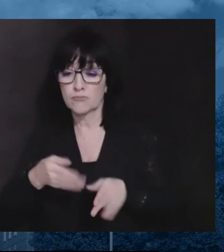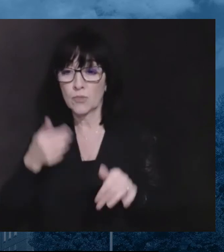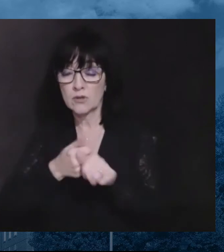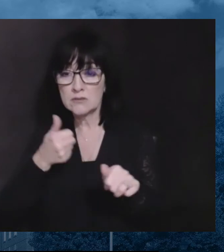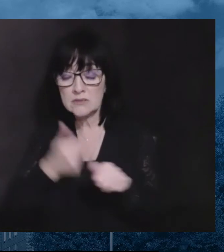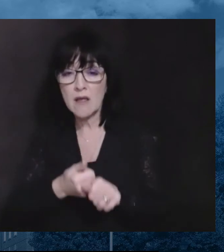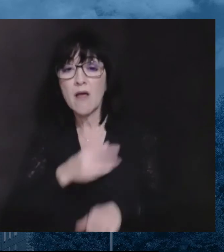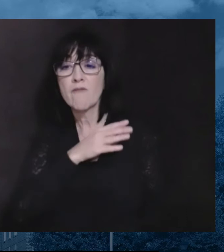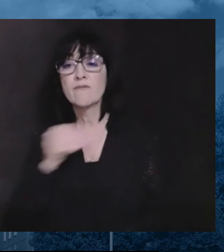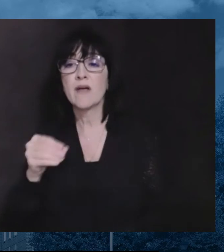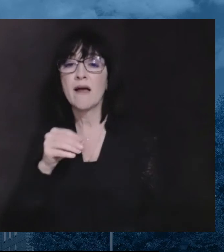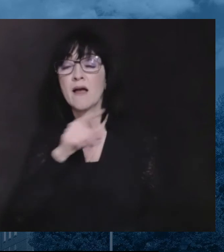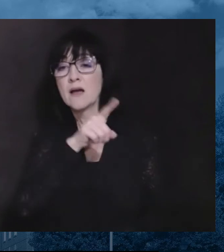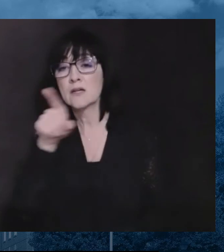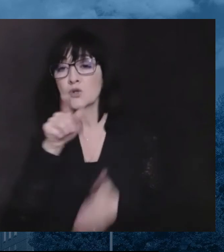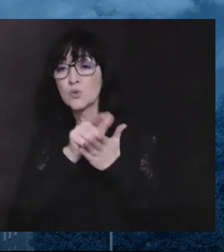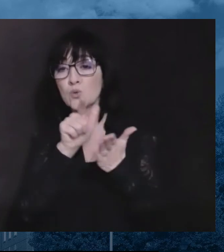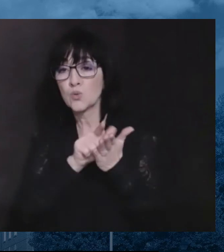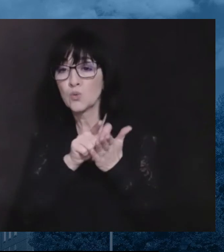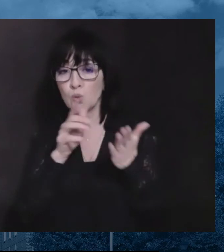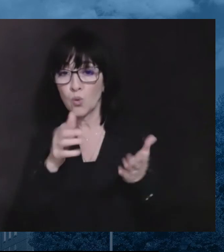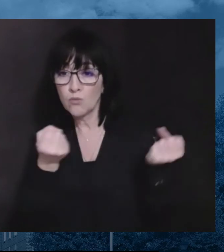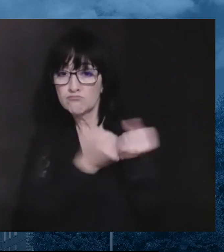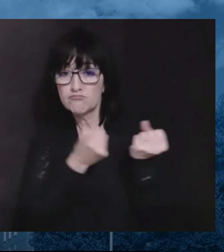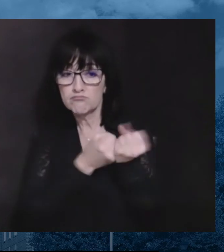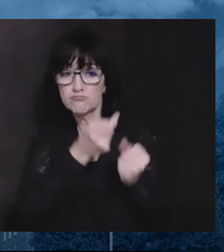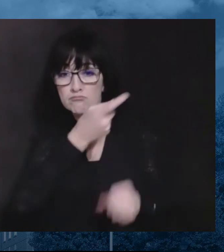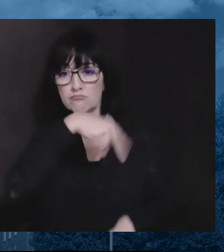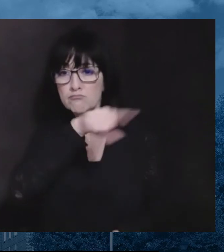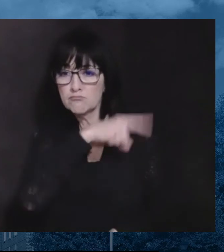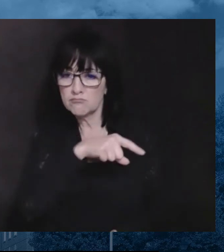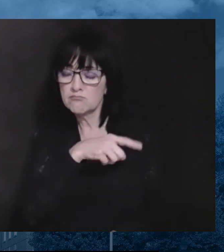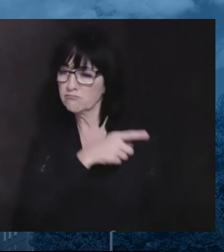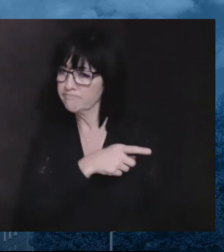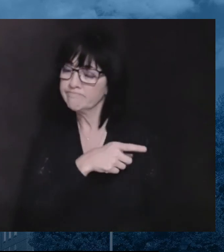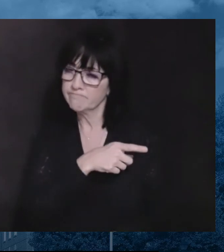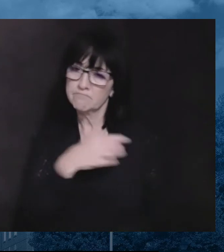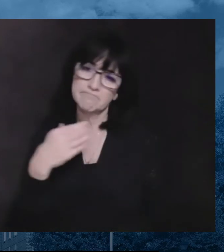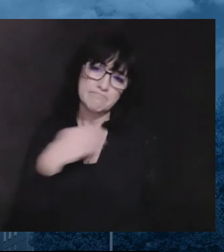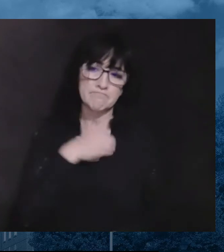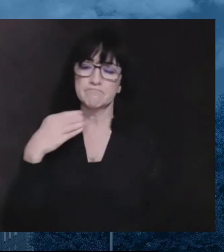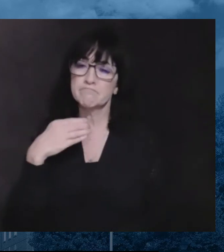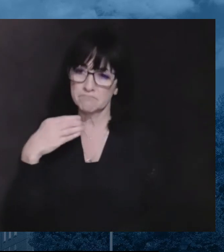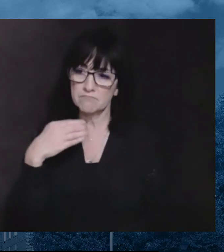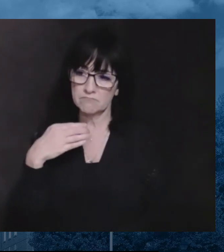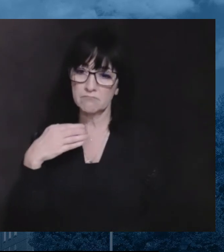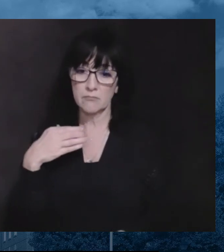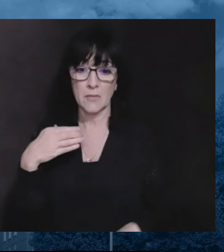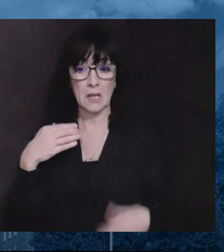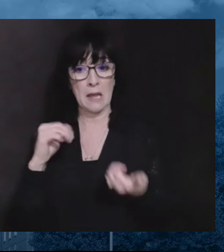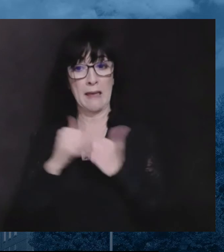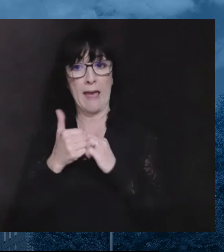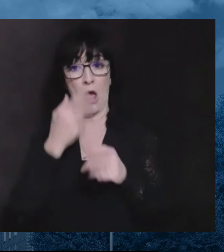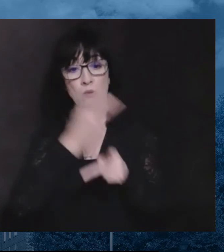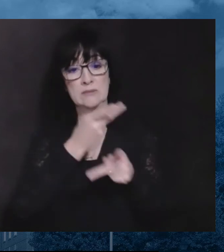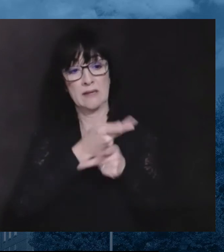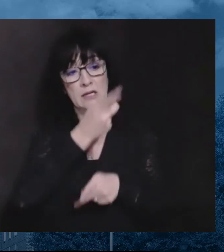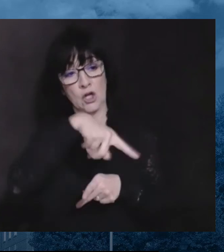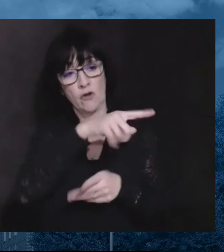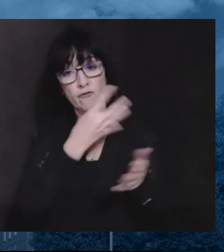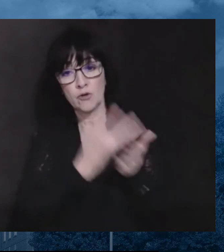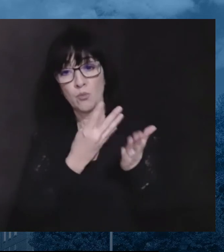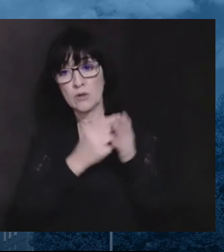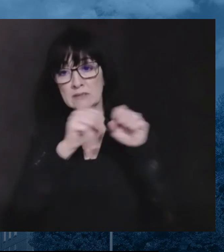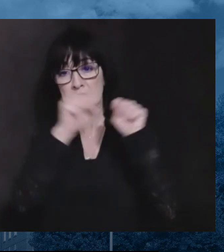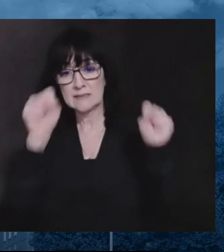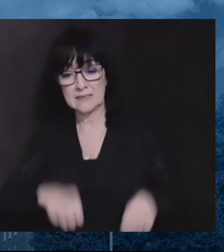I just wanted to get your take on this. Obviously, I know you wouldn't have a vote in whether this joint resolution passed, but I mean, I wanted to get your take on how